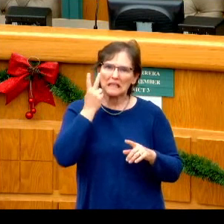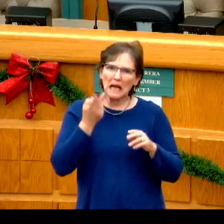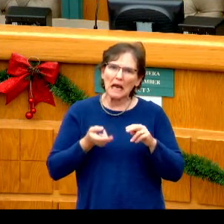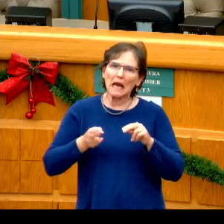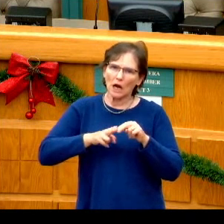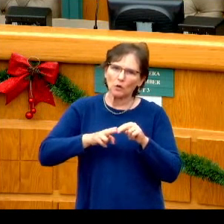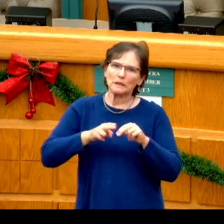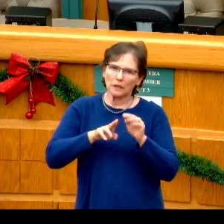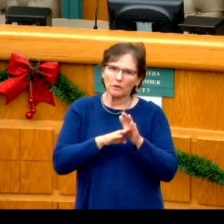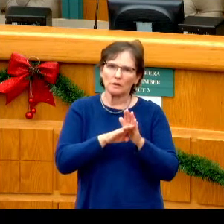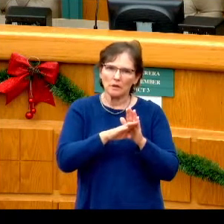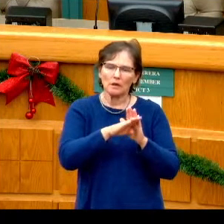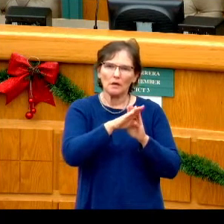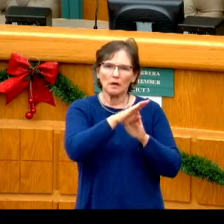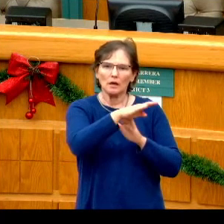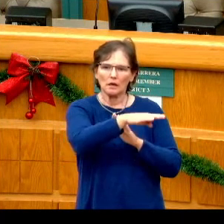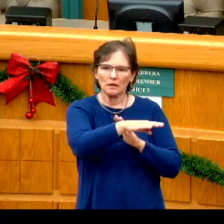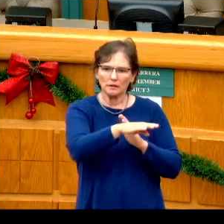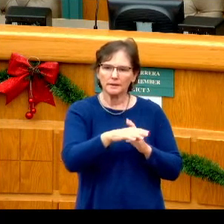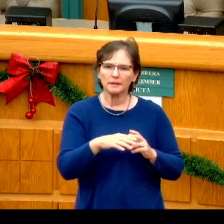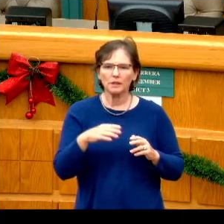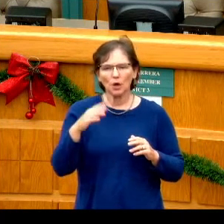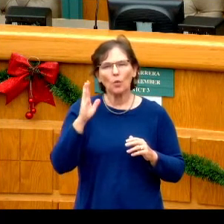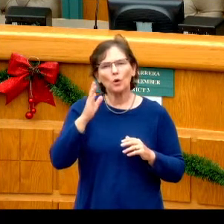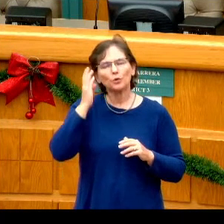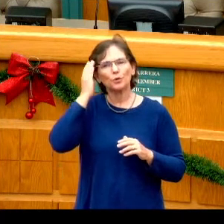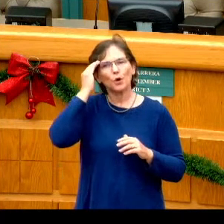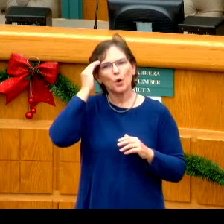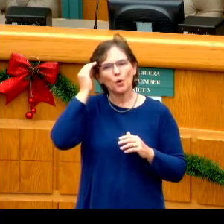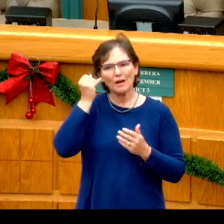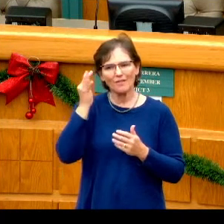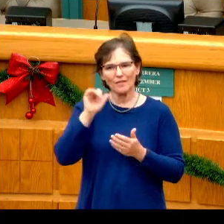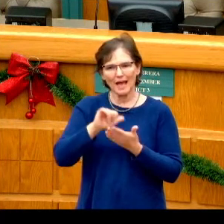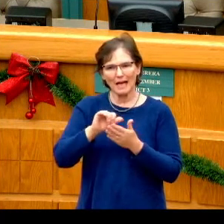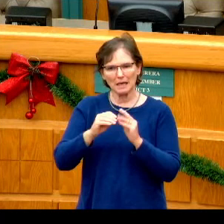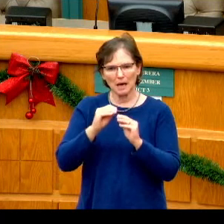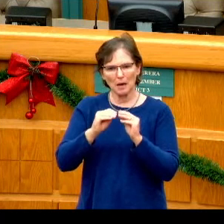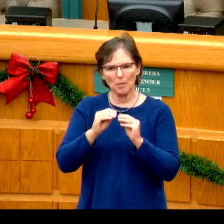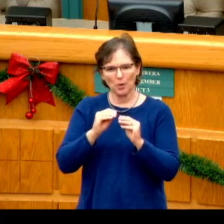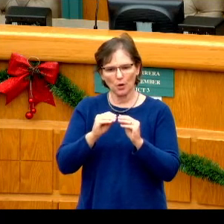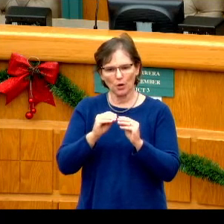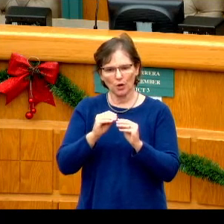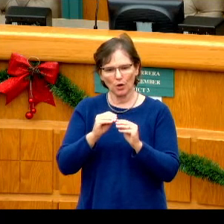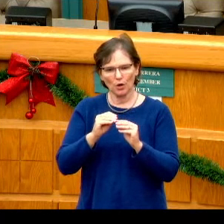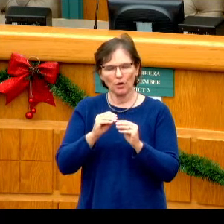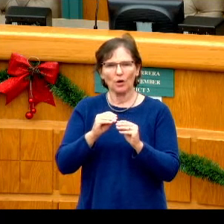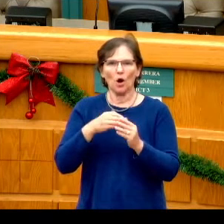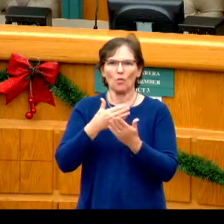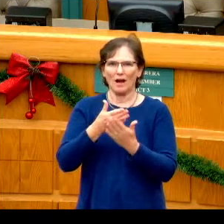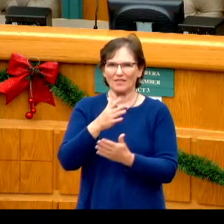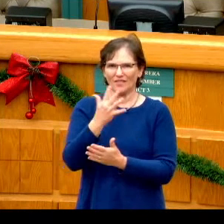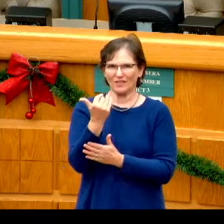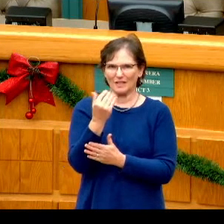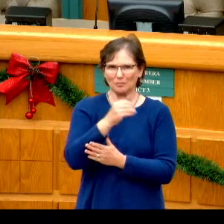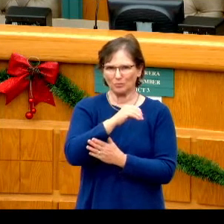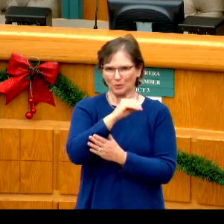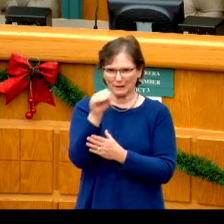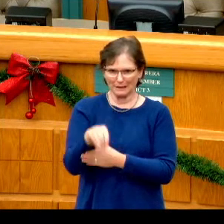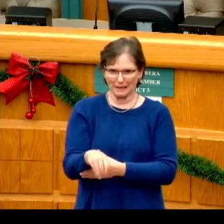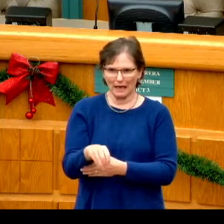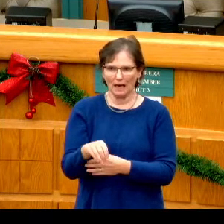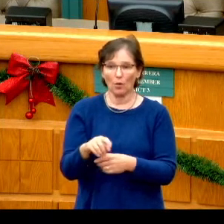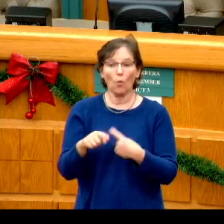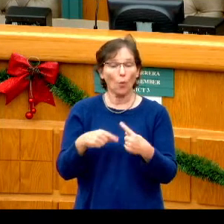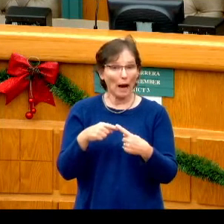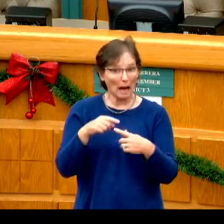if this number hits 15% on December 14th. Because we're projecting that by the 21st, that would be when we